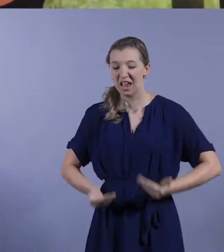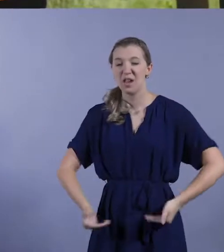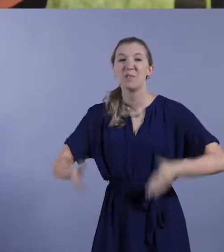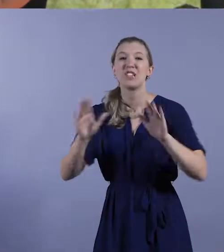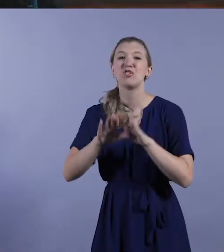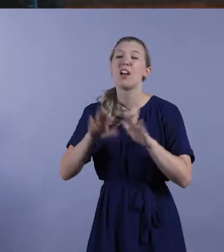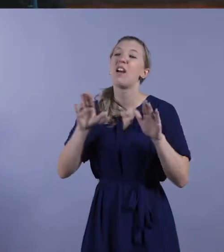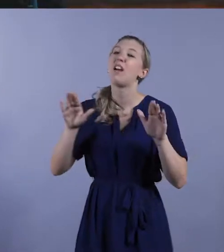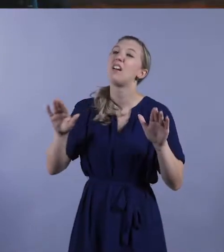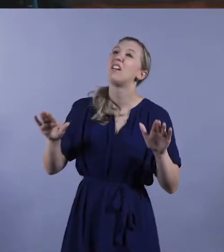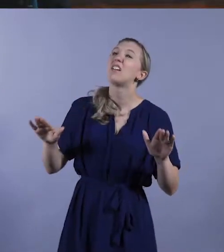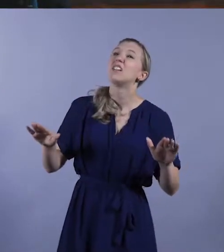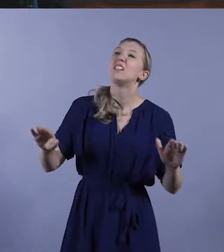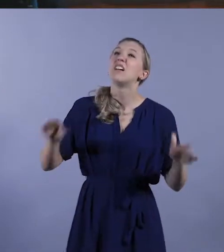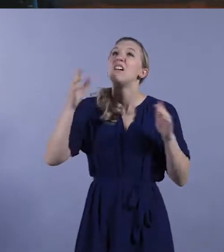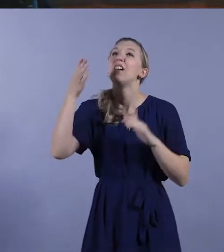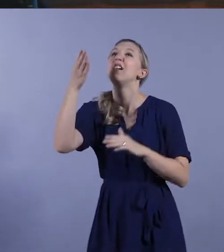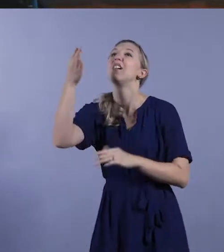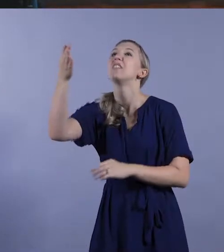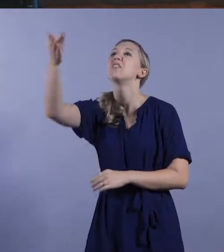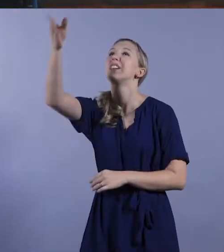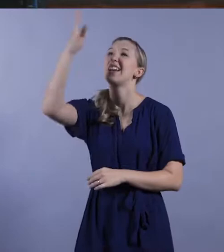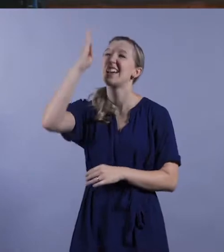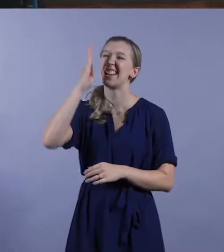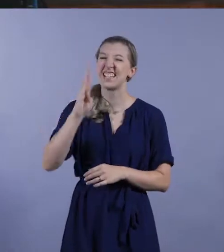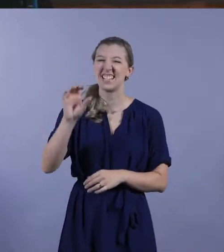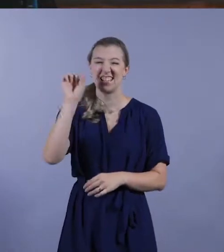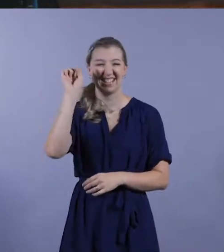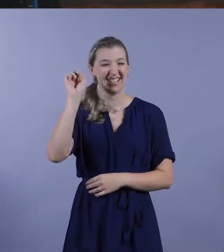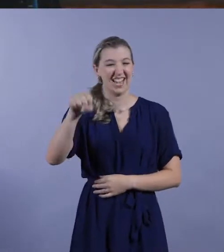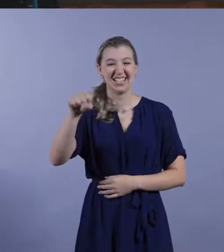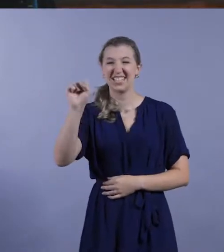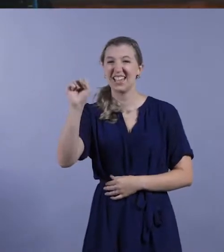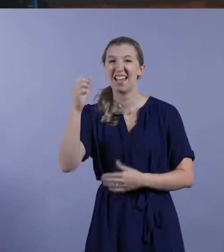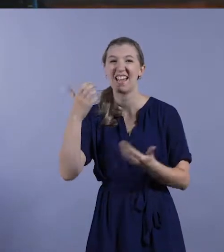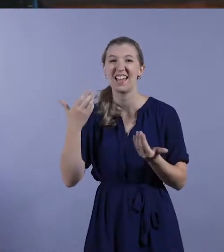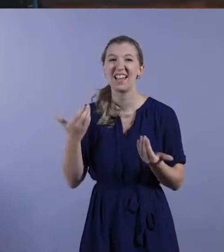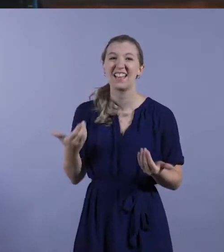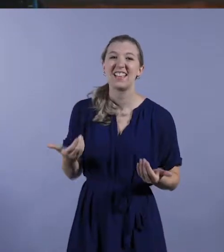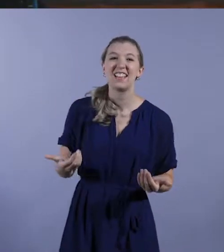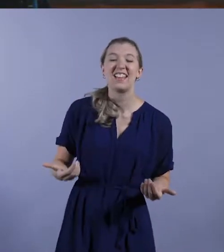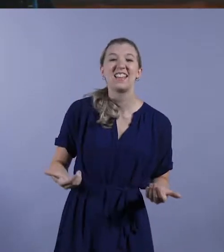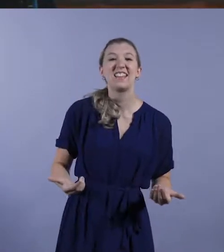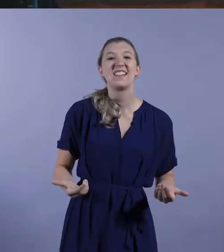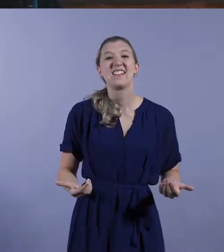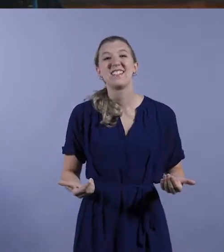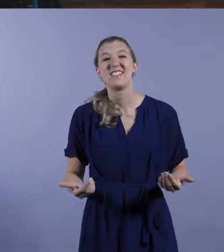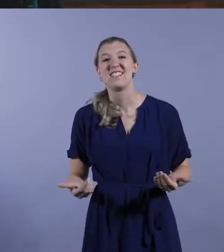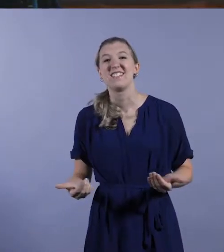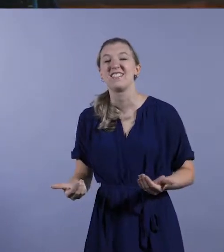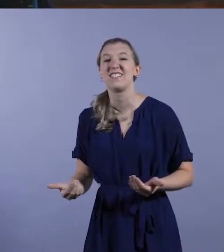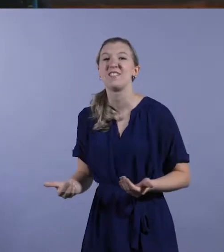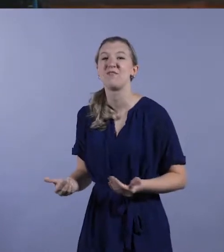indeed. I'm a child of God, yes, I am.